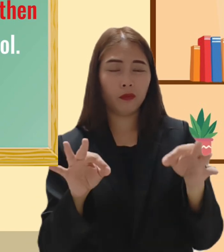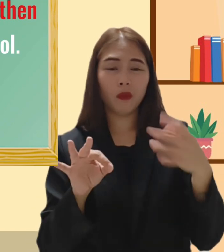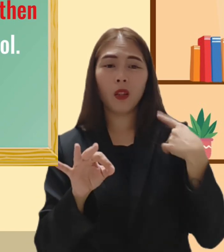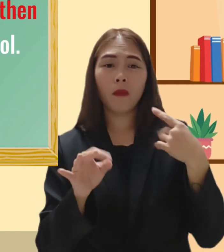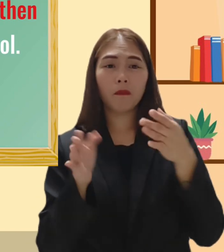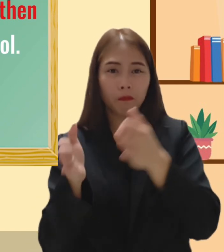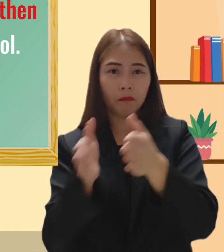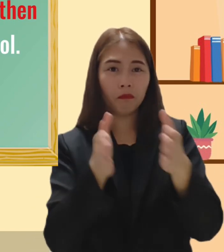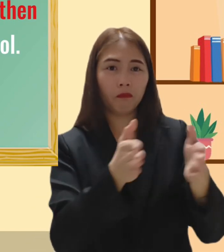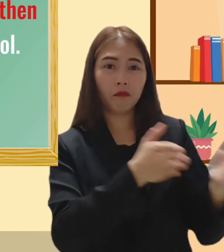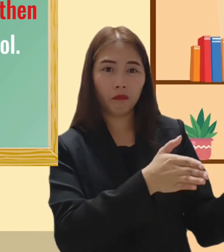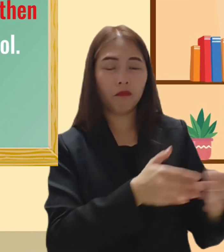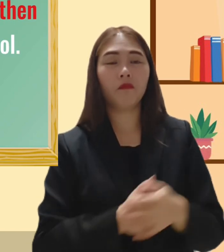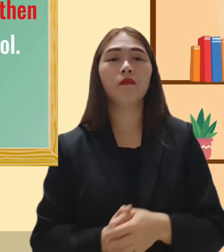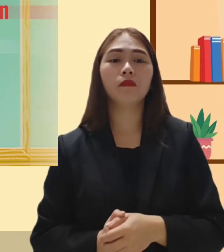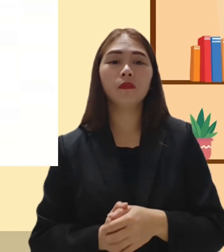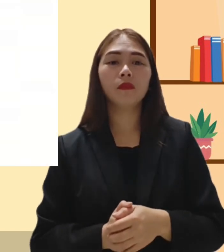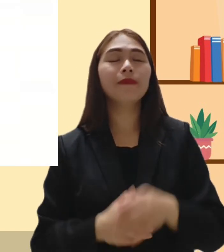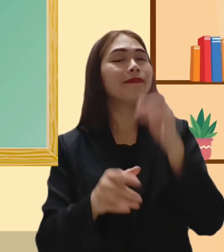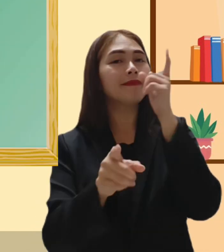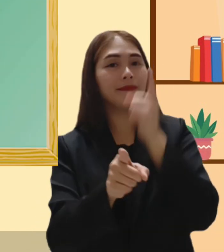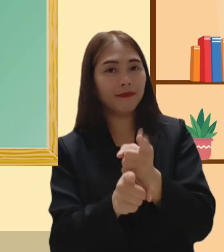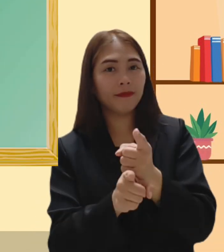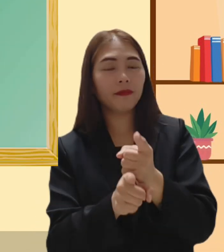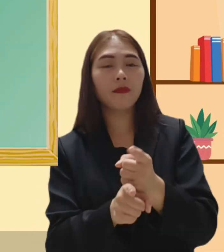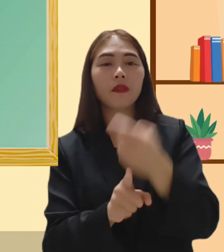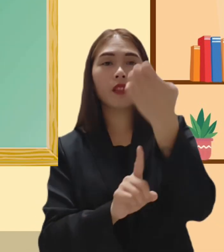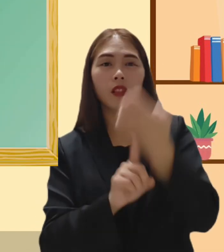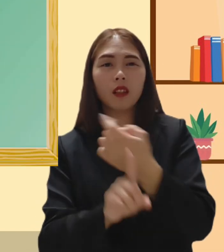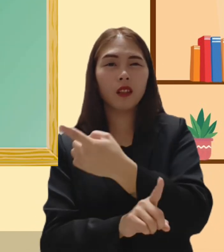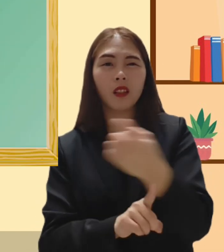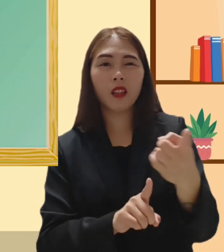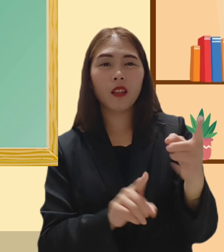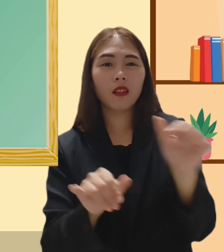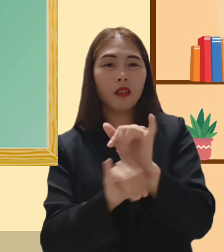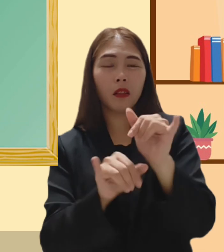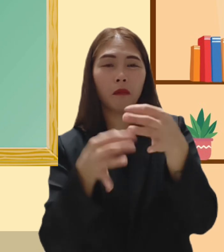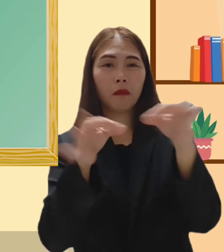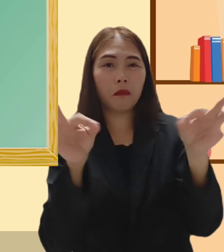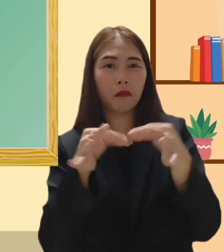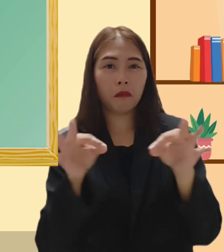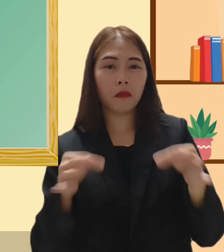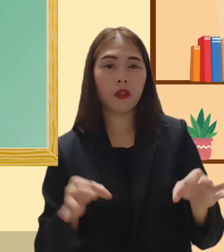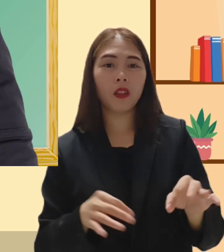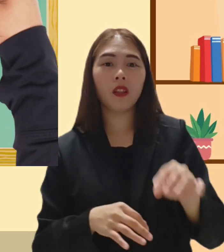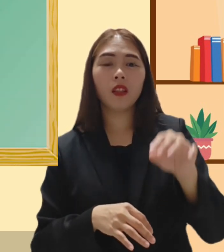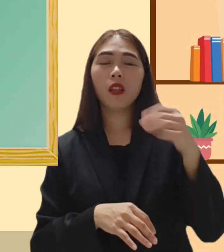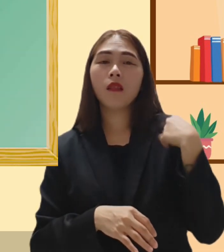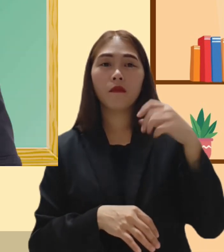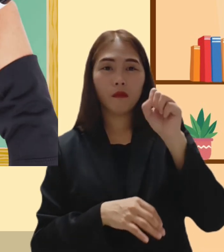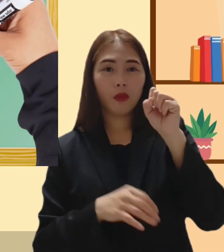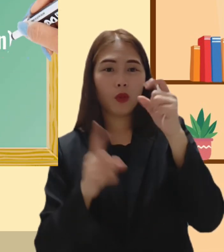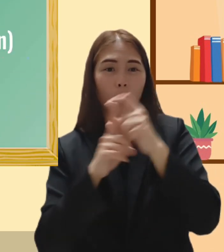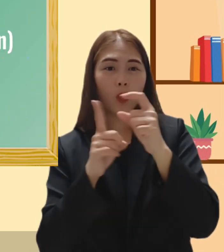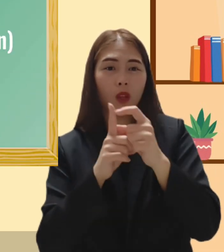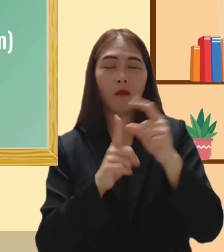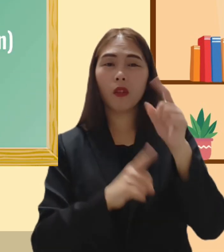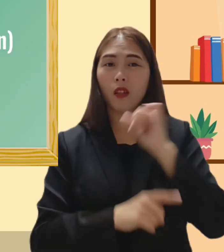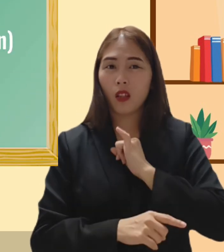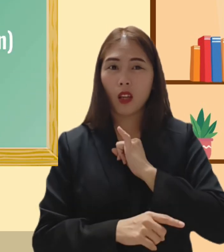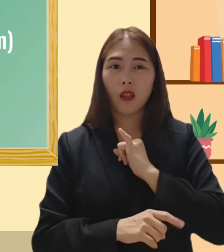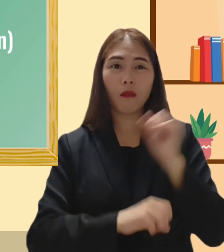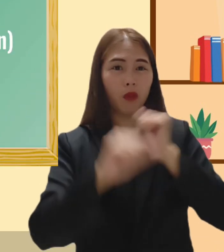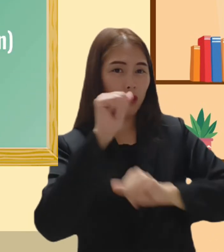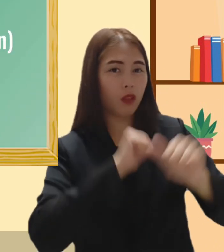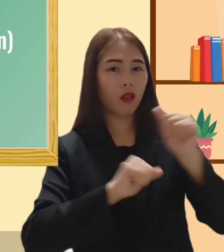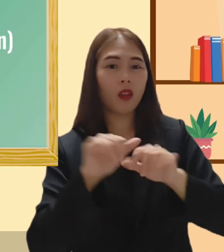sentence follows a repetition pattern? That's right. Each part repeats the same structure. Signal word plus I